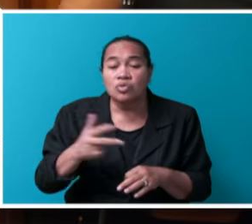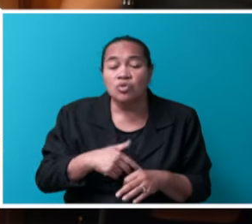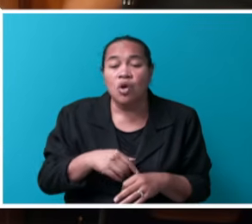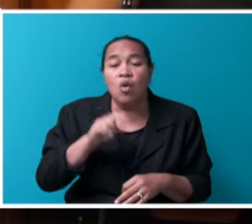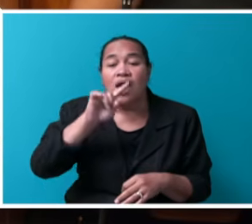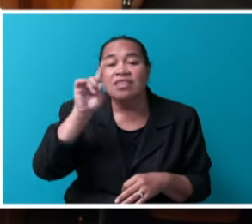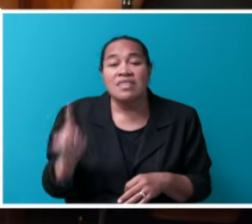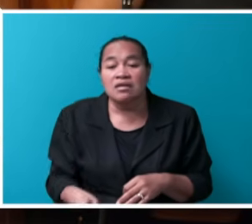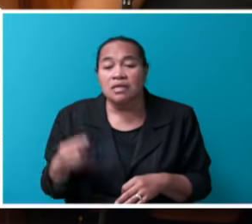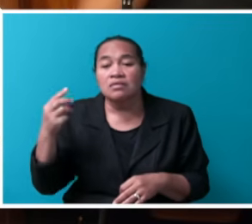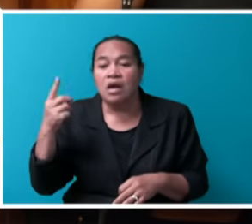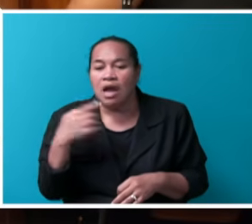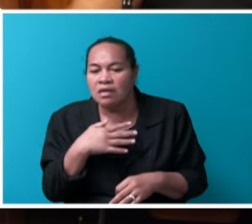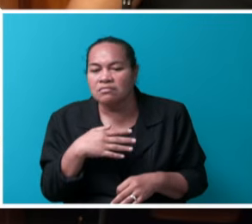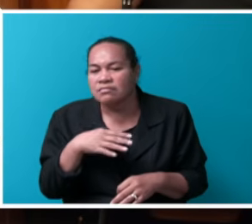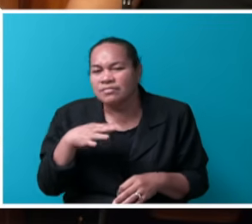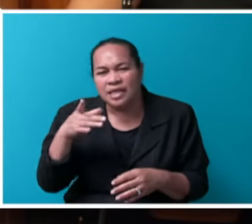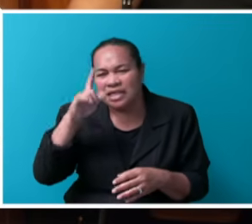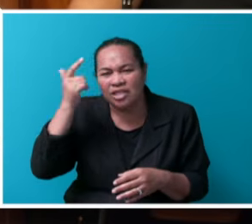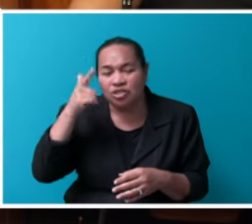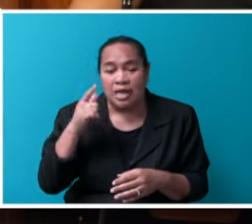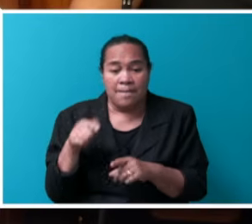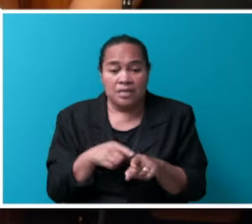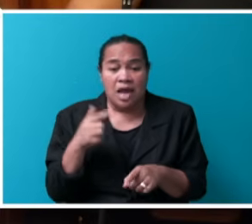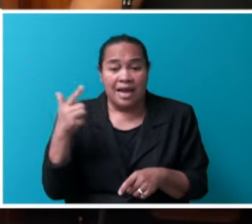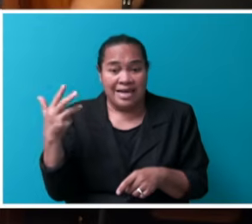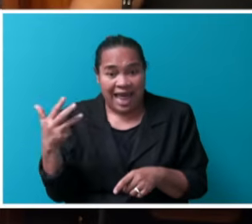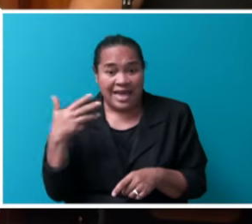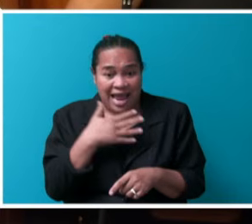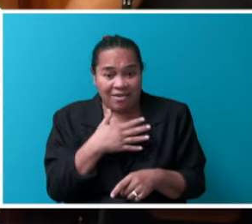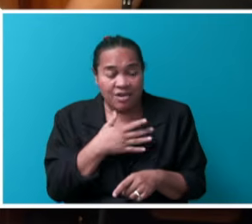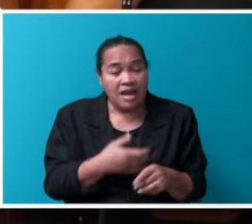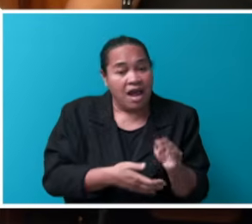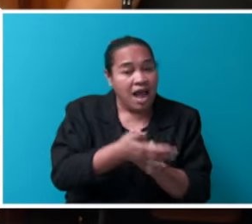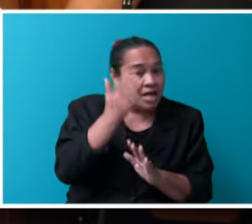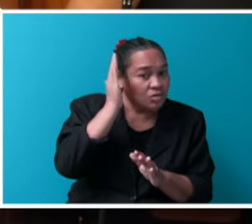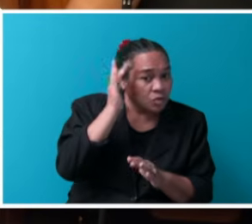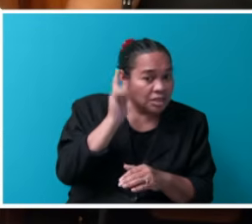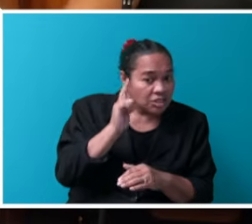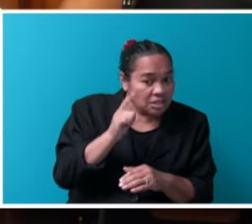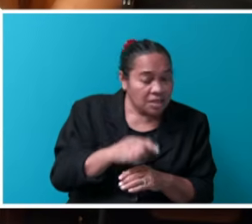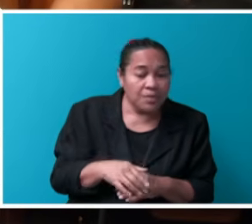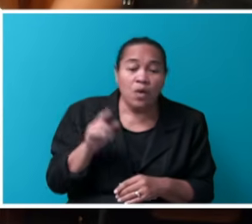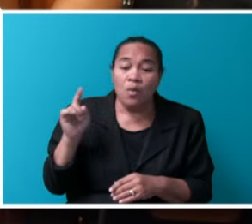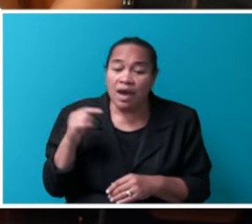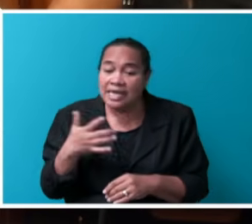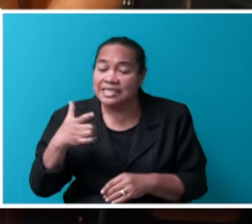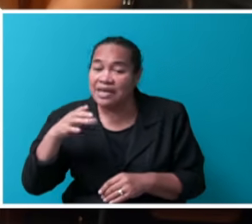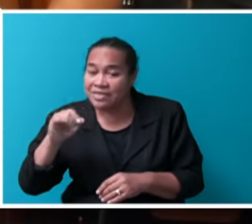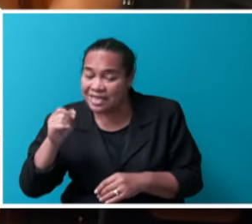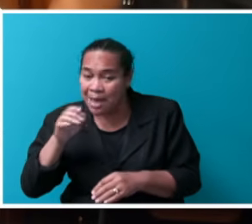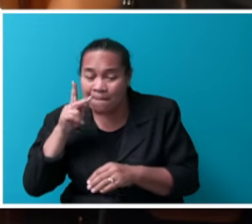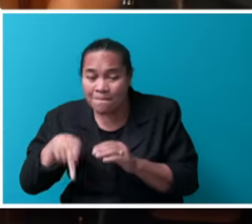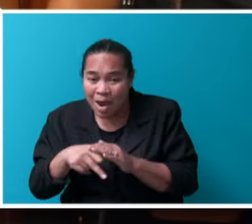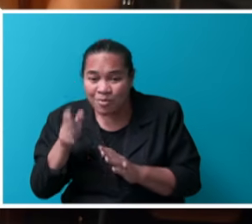1,125 new teachers. This includes 962 secondary school teachers, 117 primary school teachers,